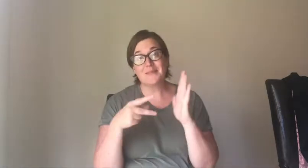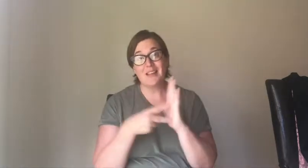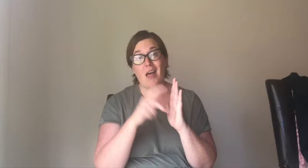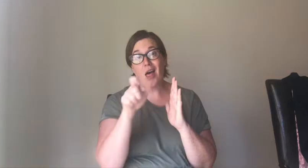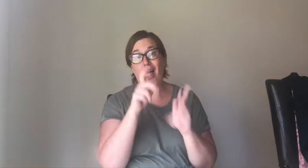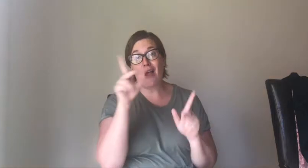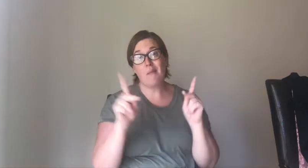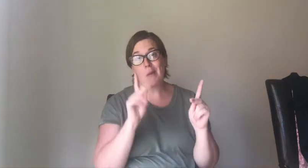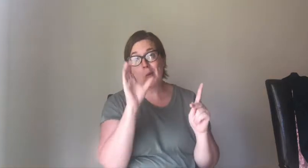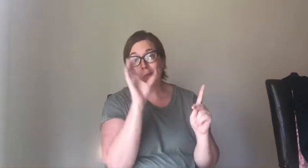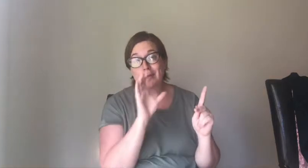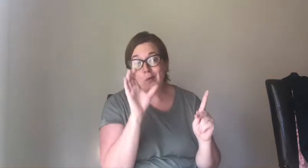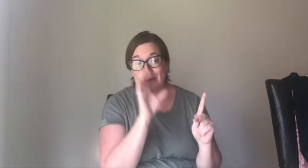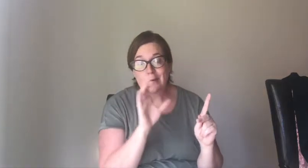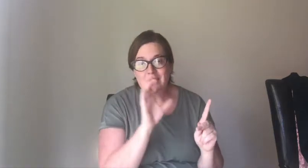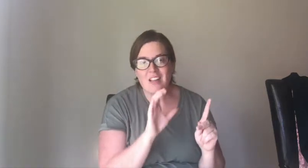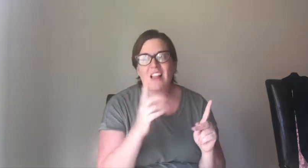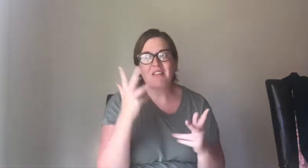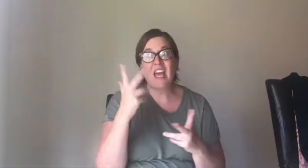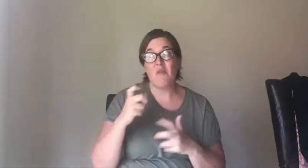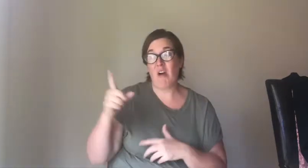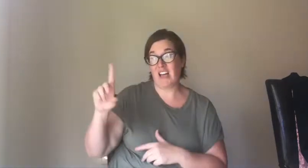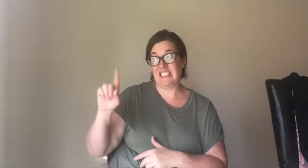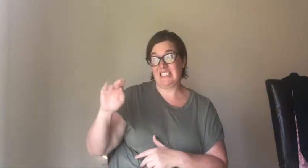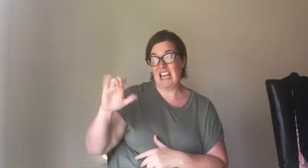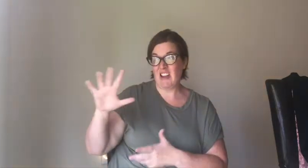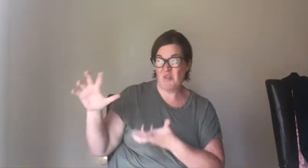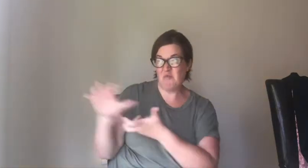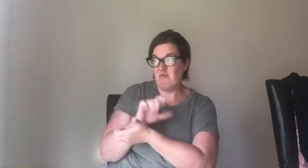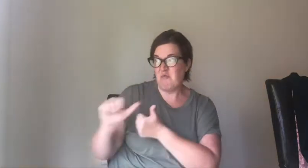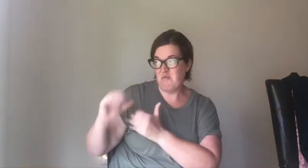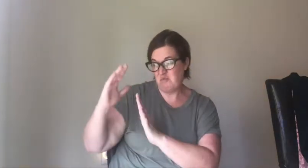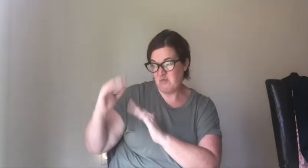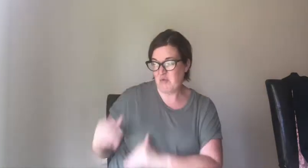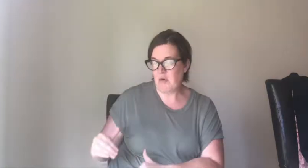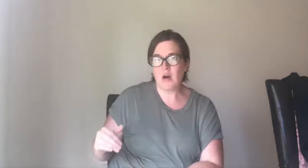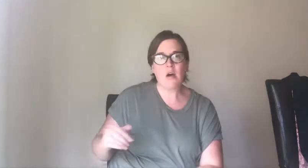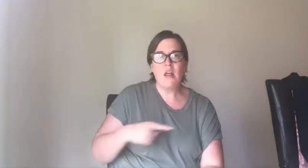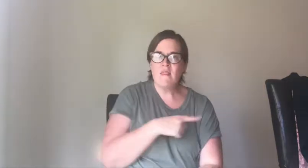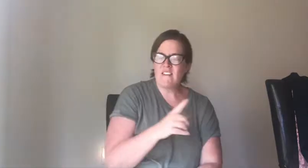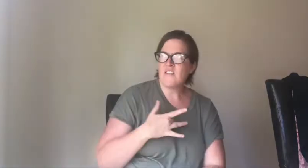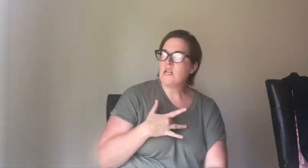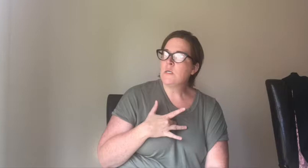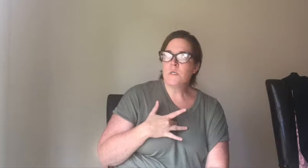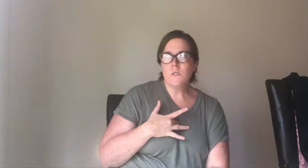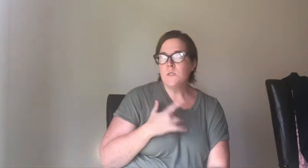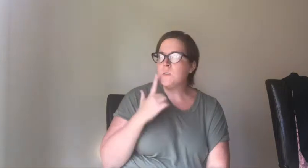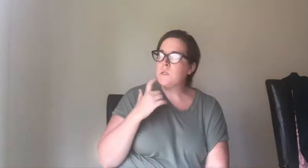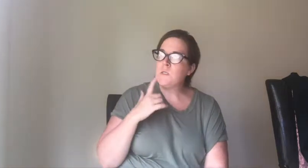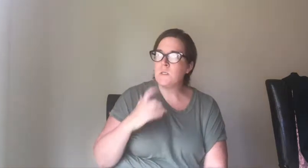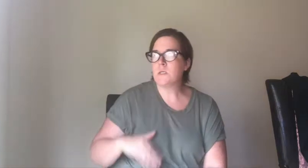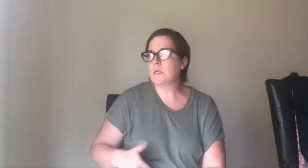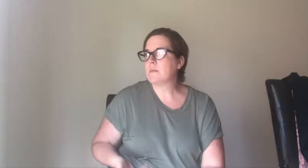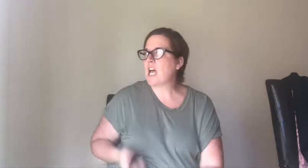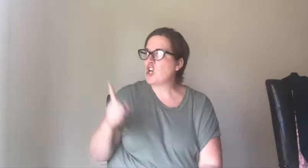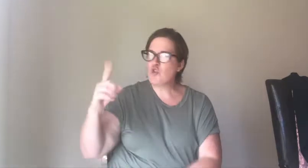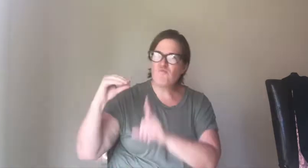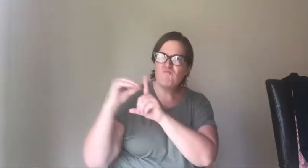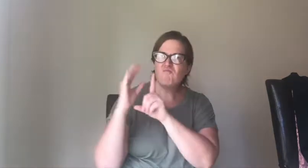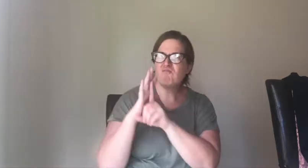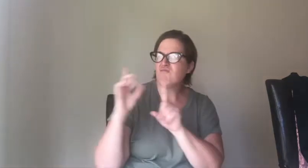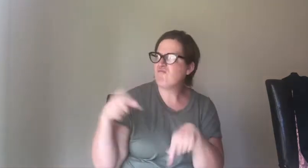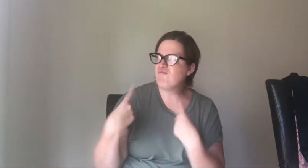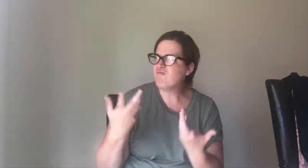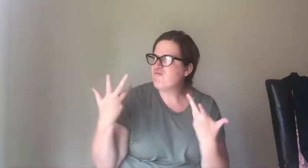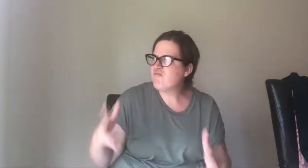handling government affairs, but they couldn't find anything to criticize or condemn. He was faithful, always responsible,